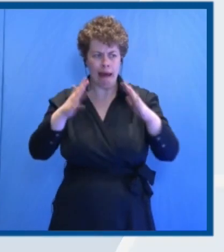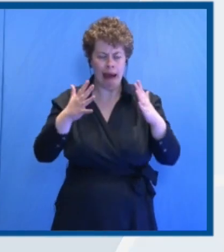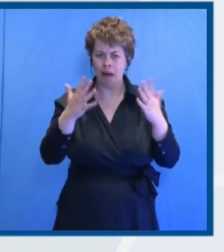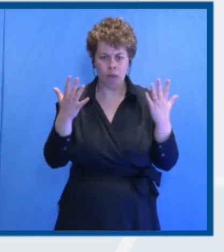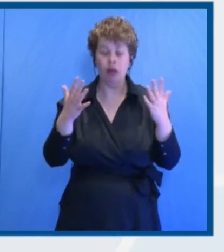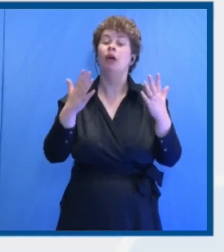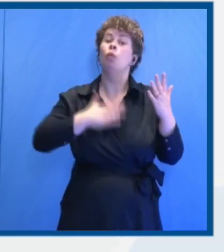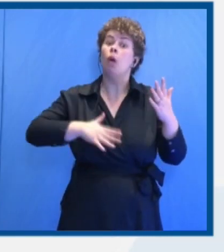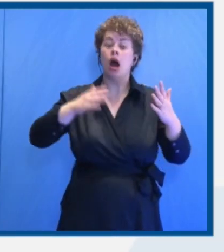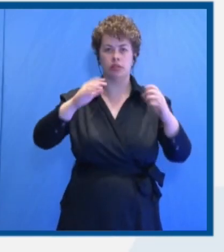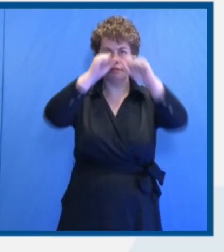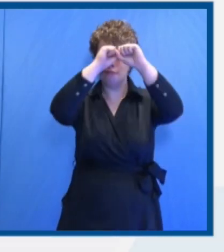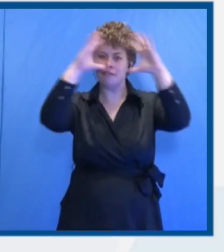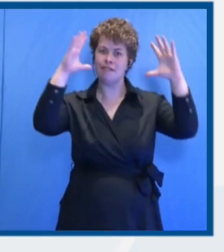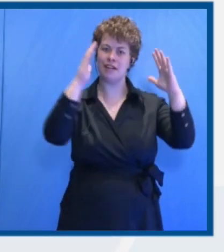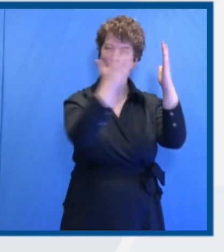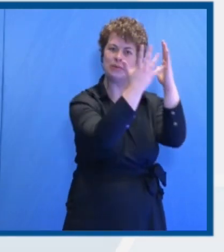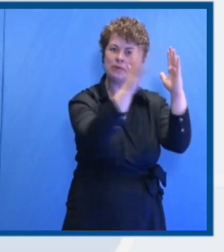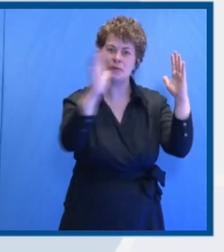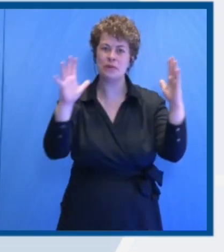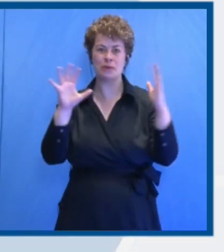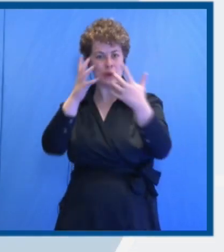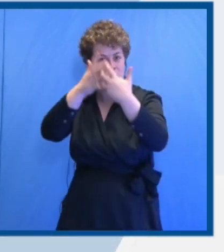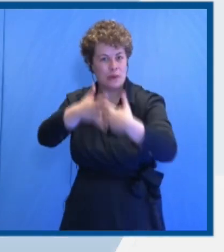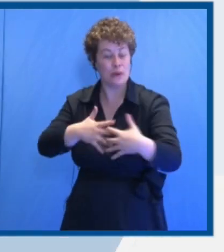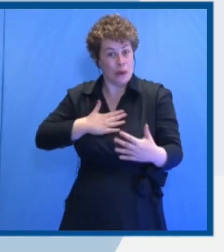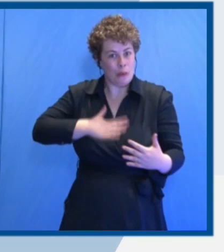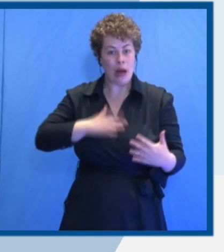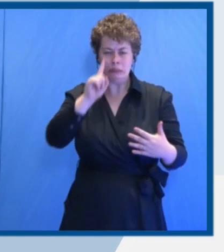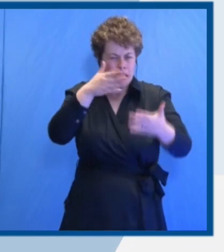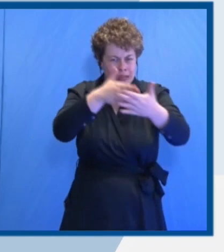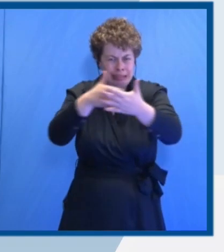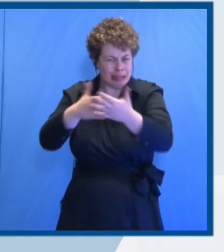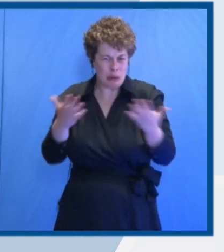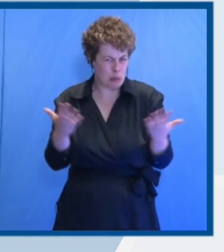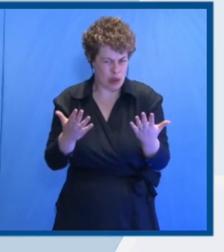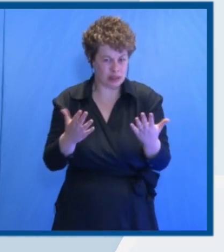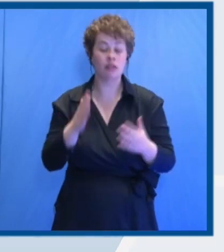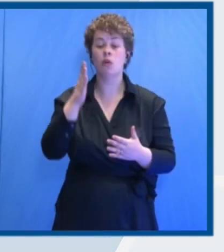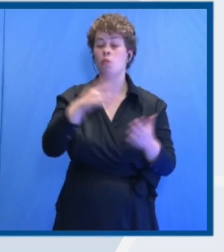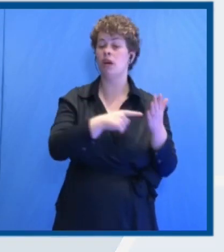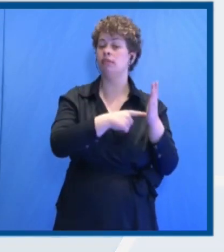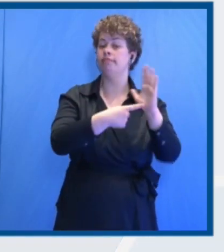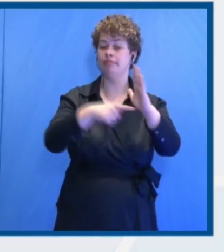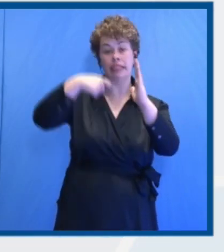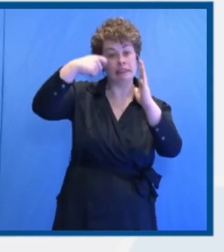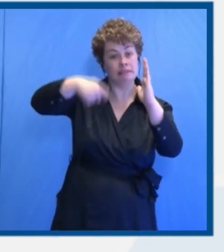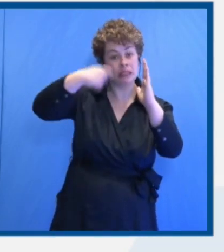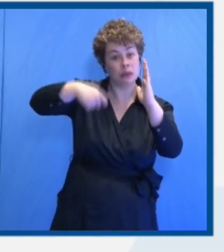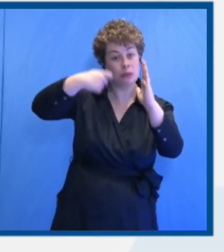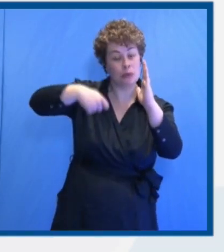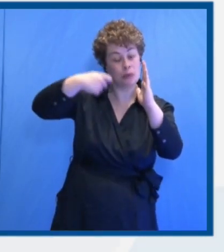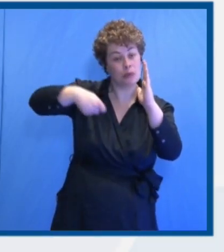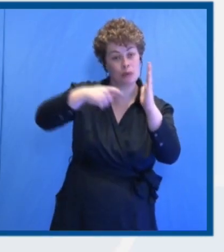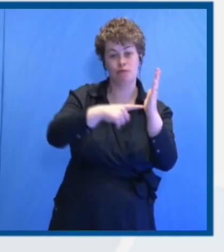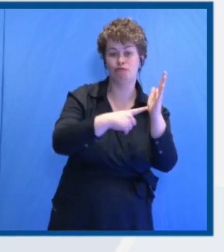We will start off by watching a short video, and this video is centering on some